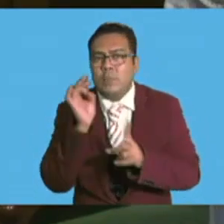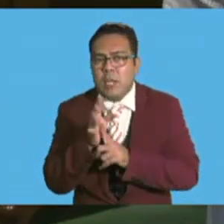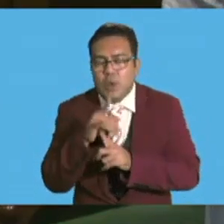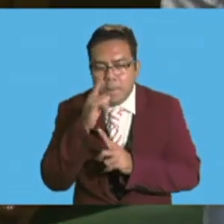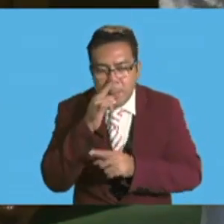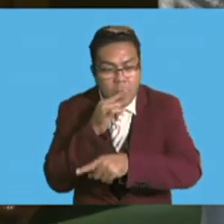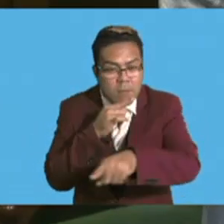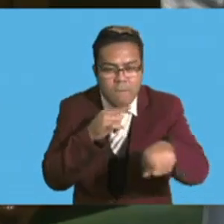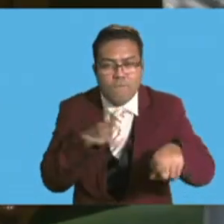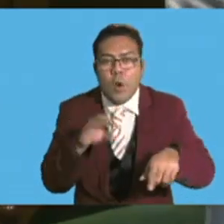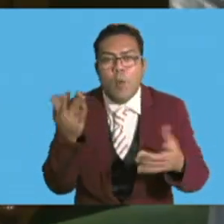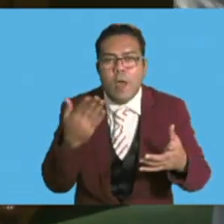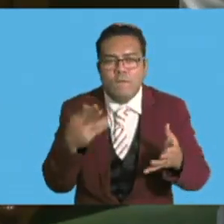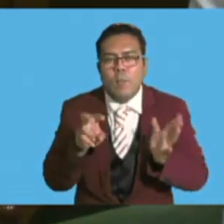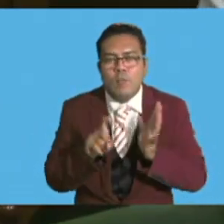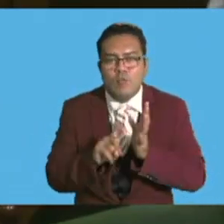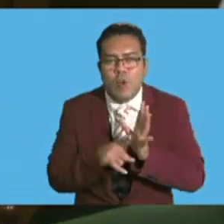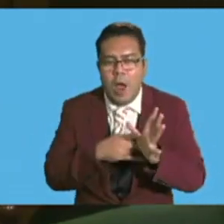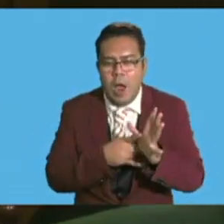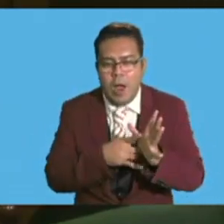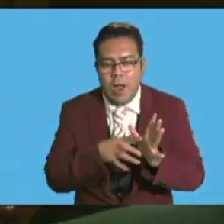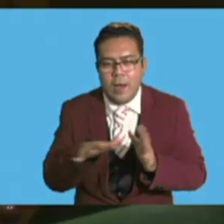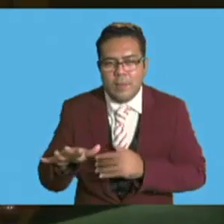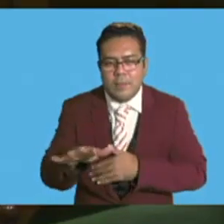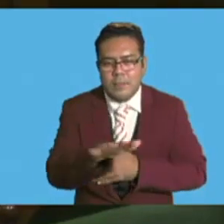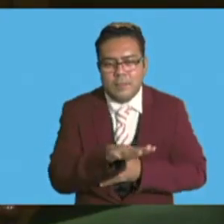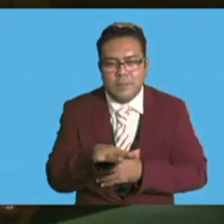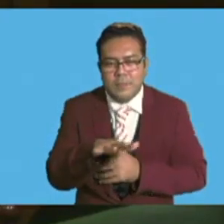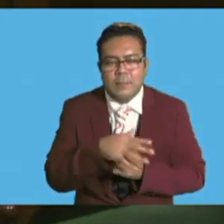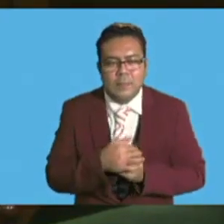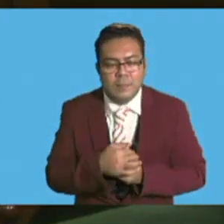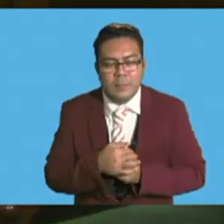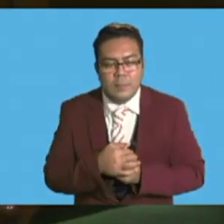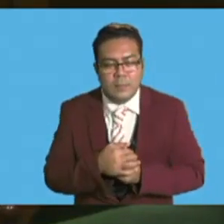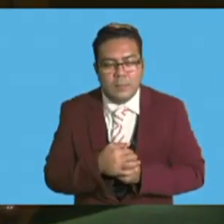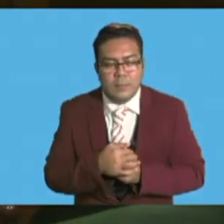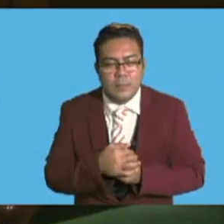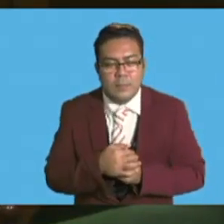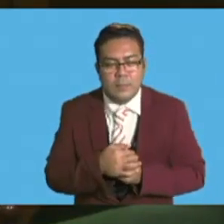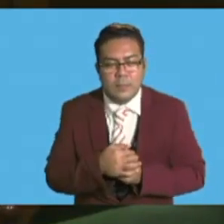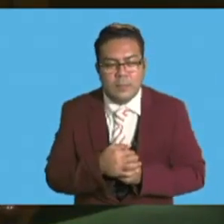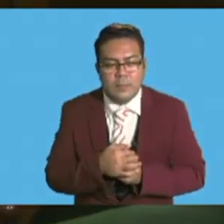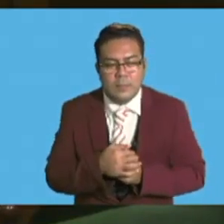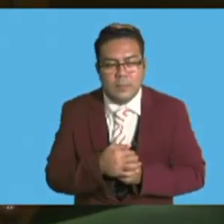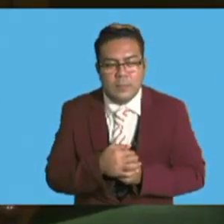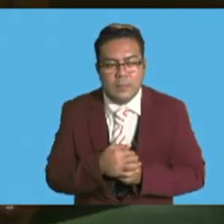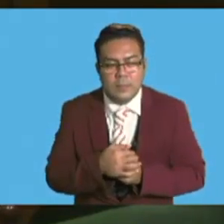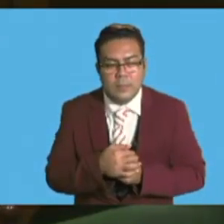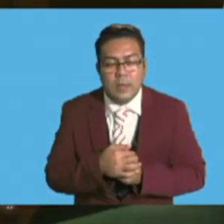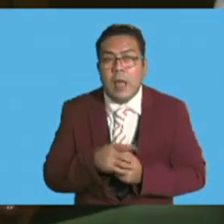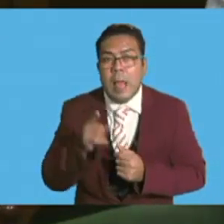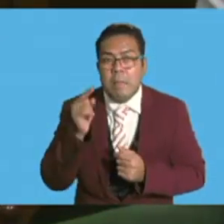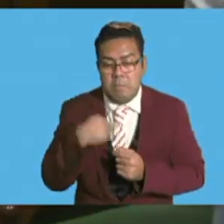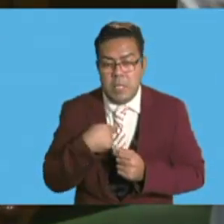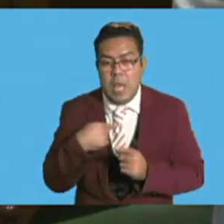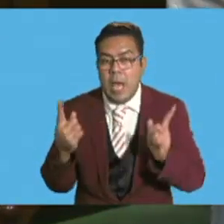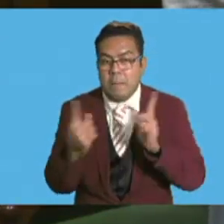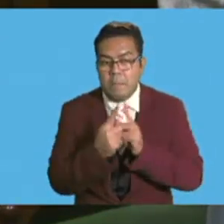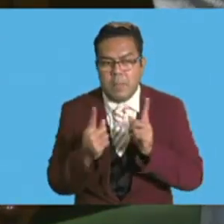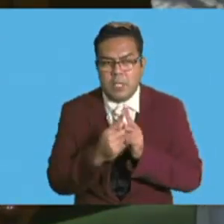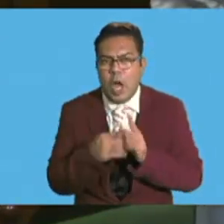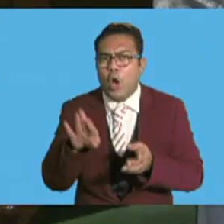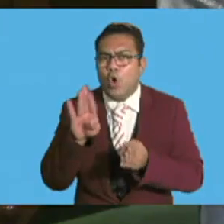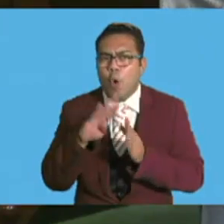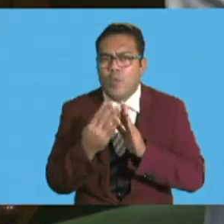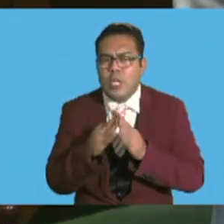Ra. Honourable Speaker, I also had the pleasure on Saturday to meet Mrs. Asela Robulo, a community